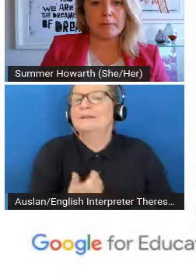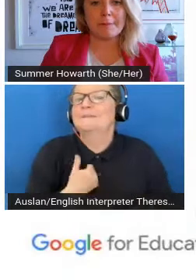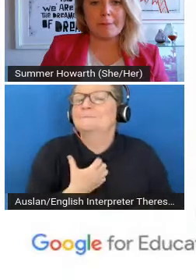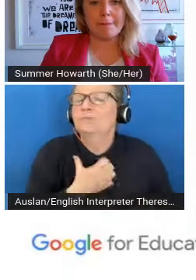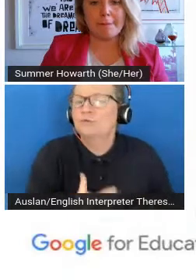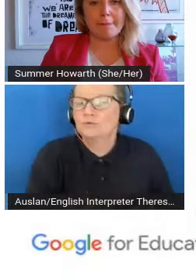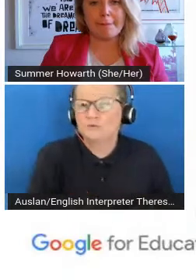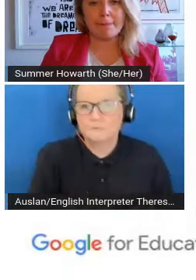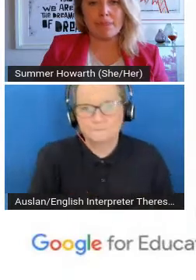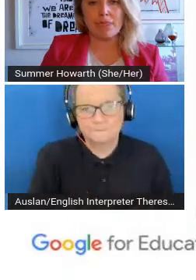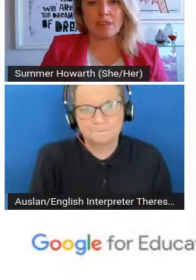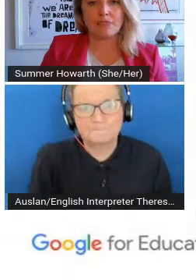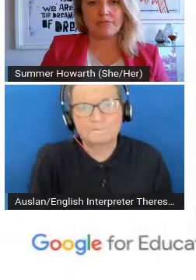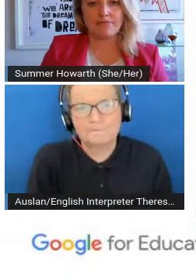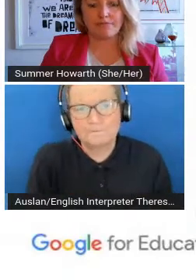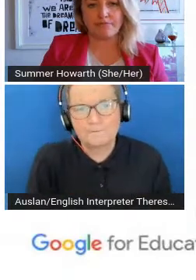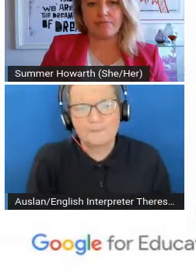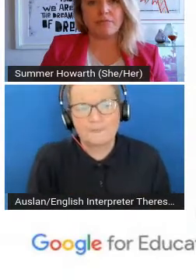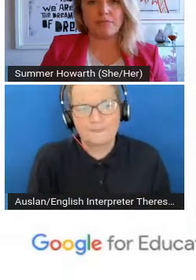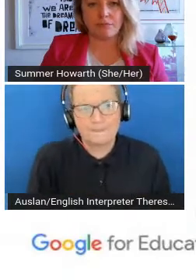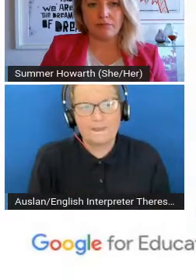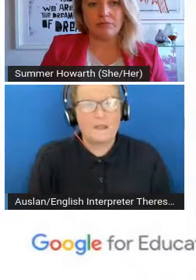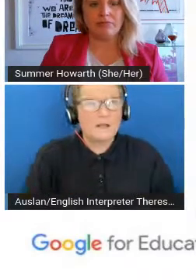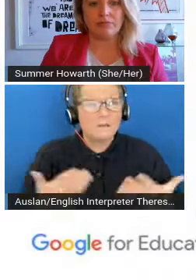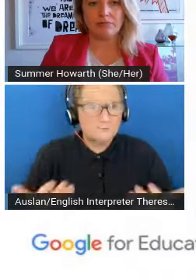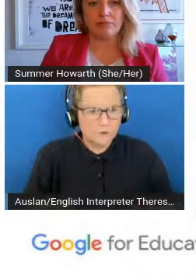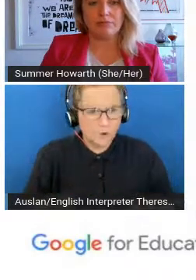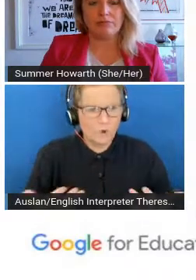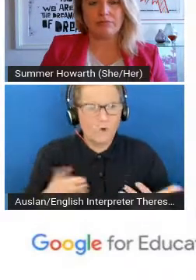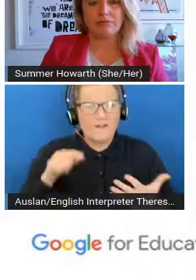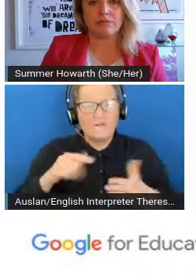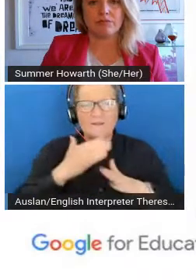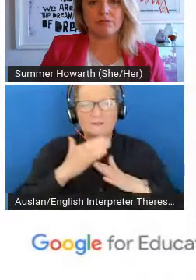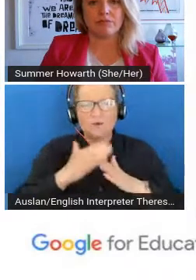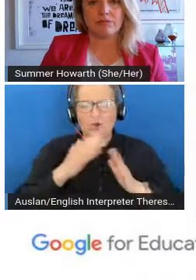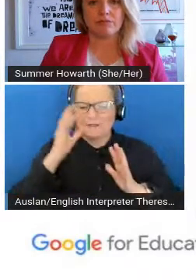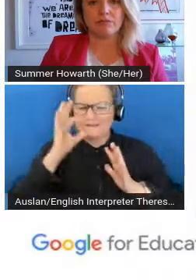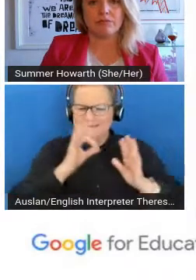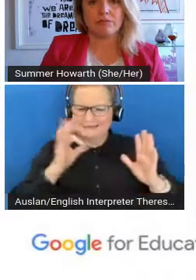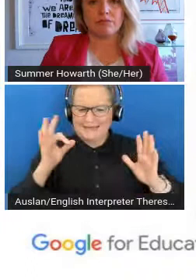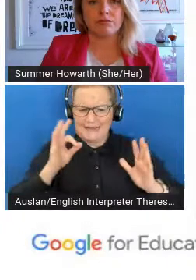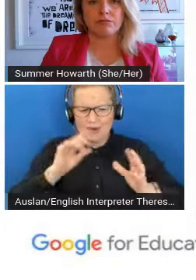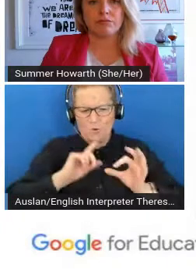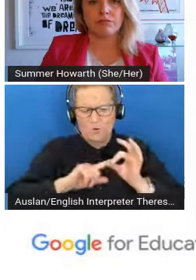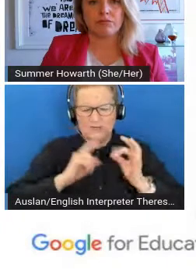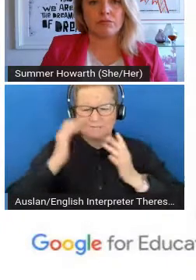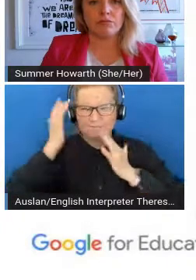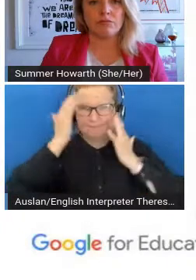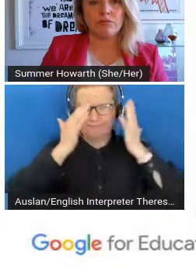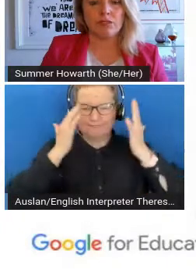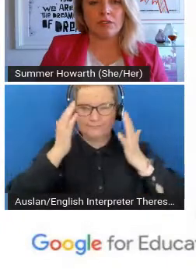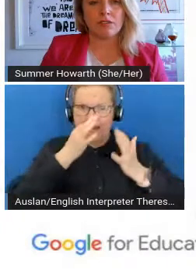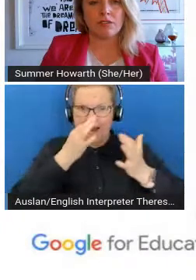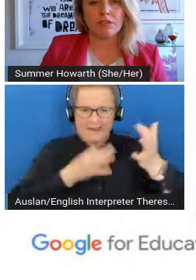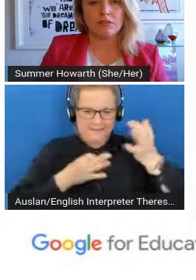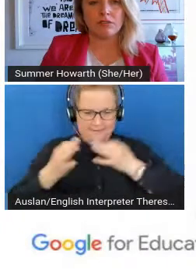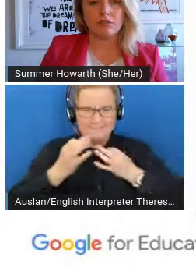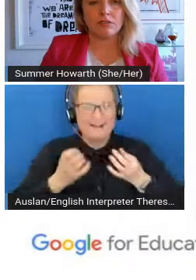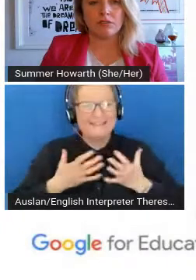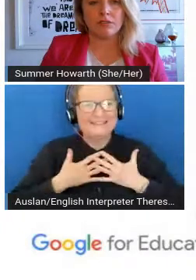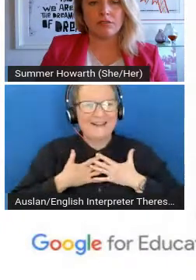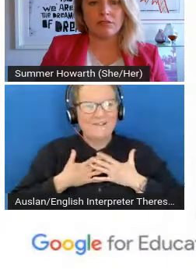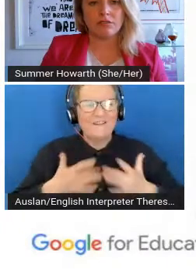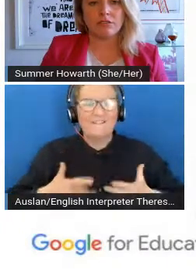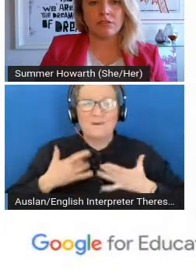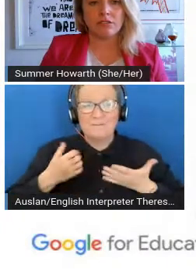of the design questions that I ask myself when I'm doing this is, okay, and I know this is seems the most basic of